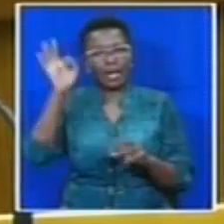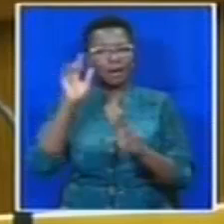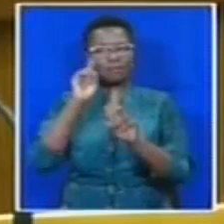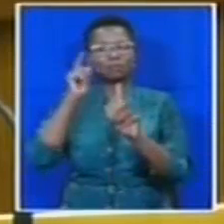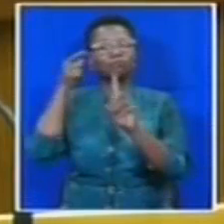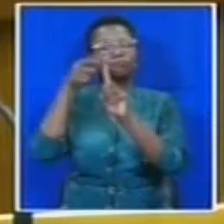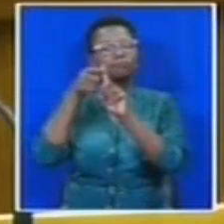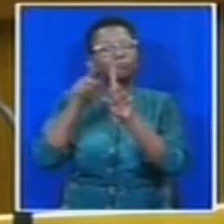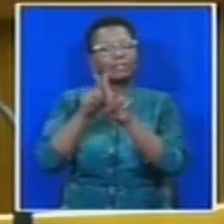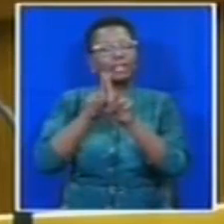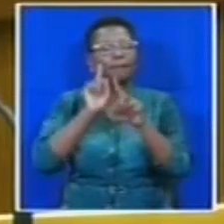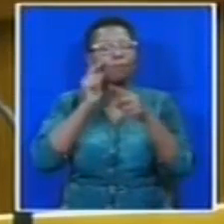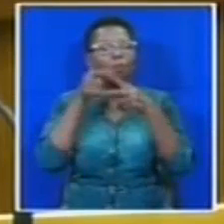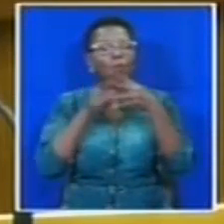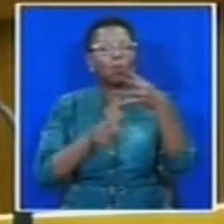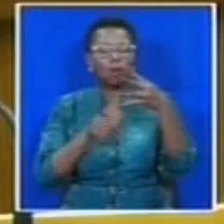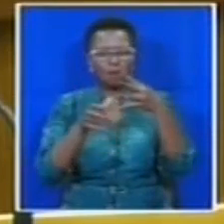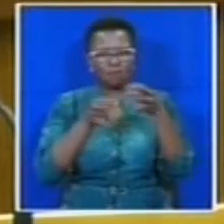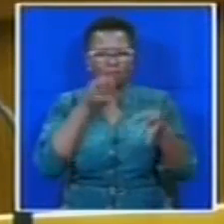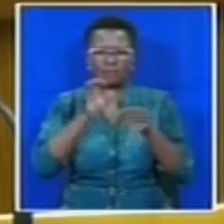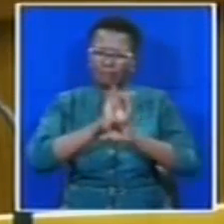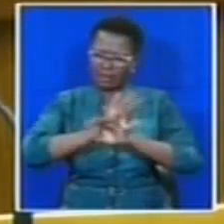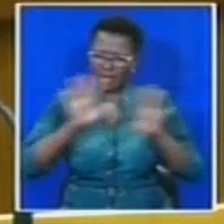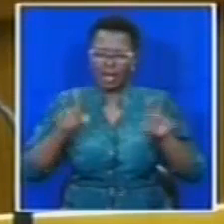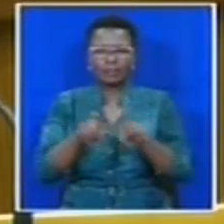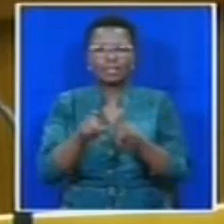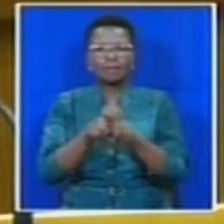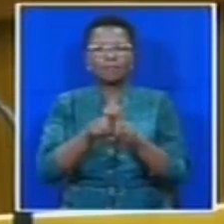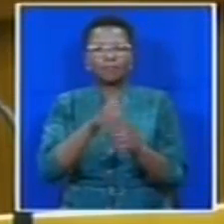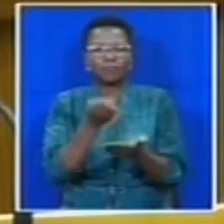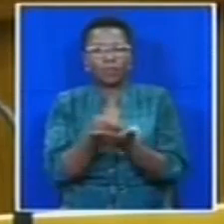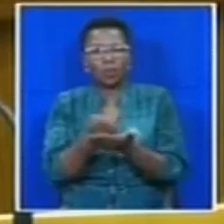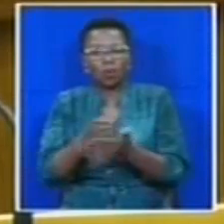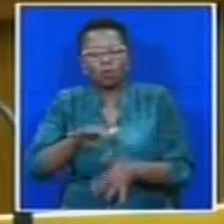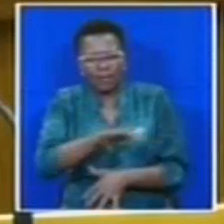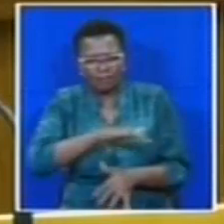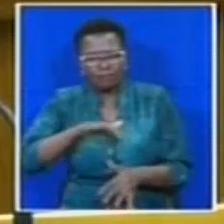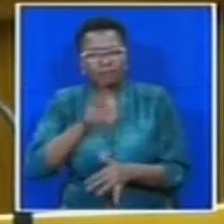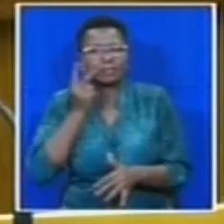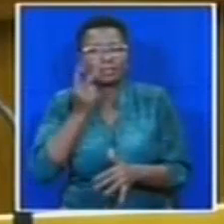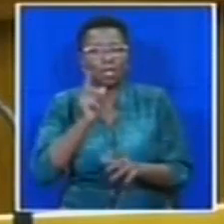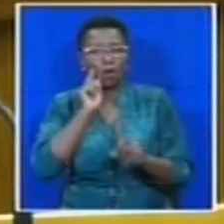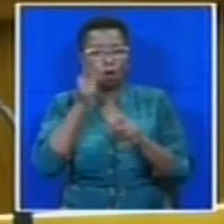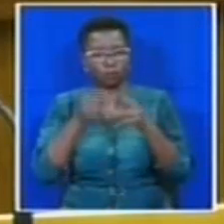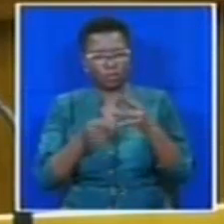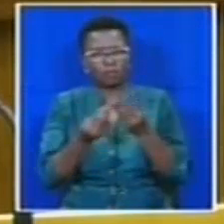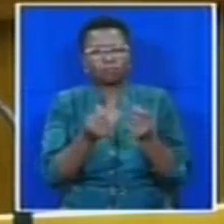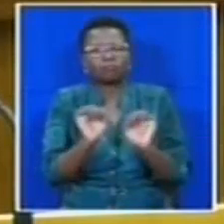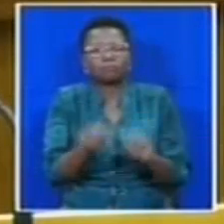objectives. It explains the economic environment within which those objectives are being addressed